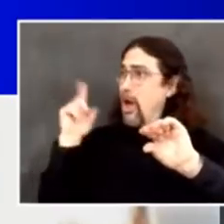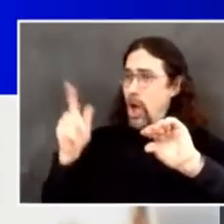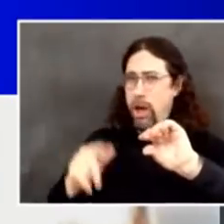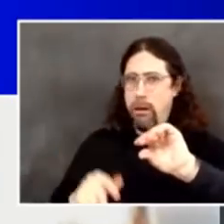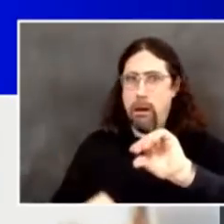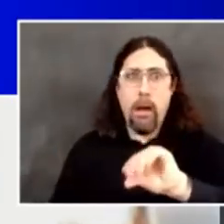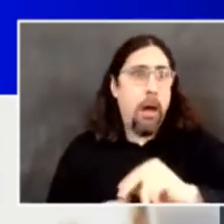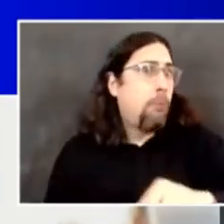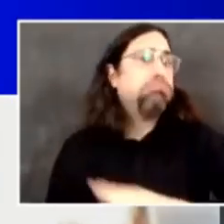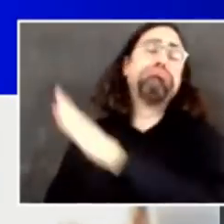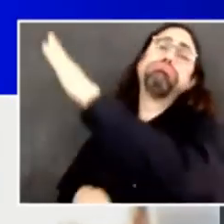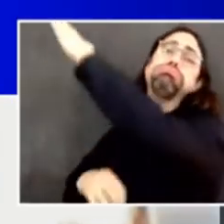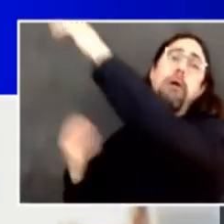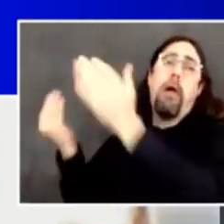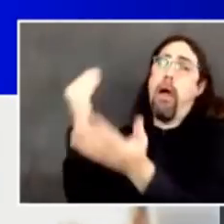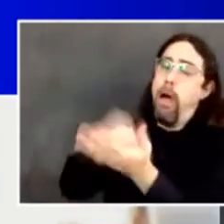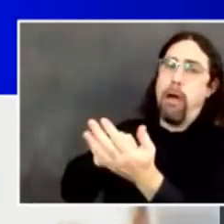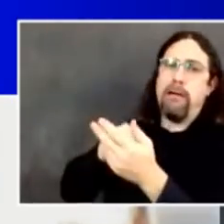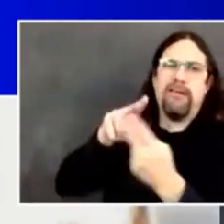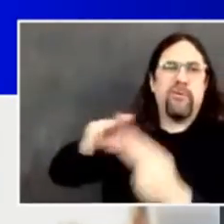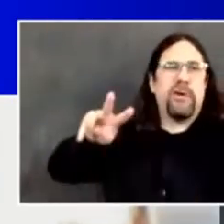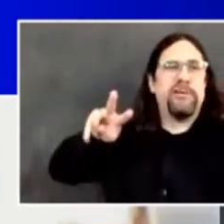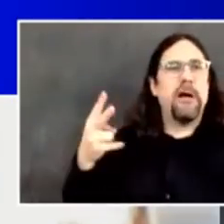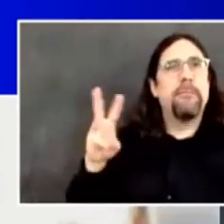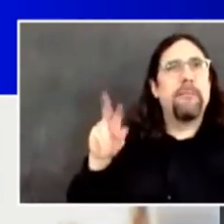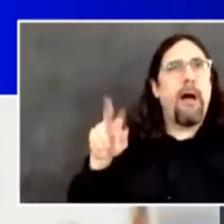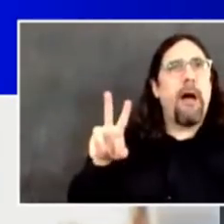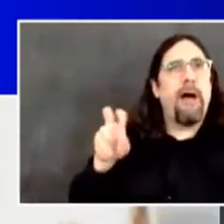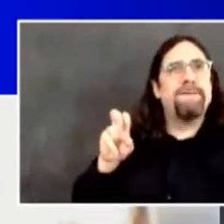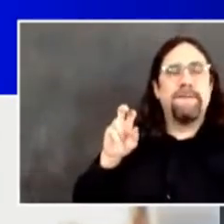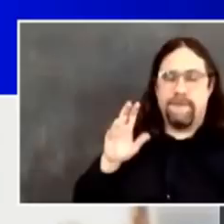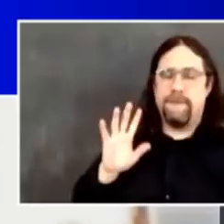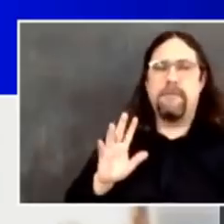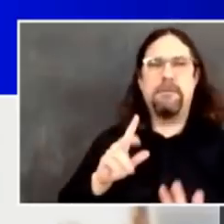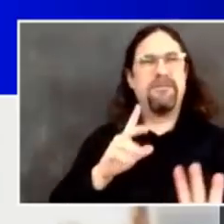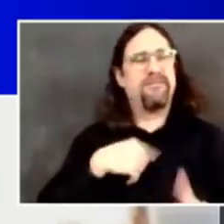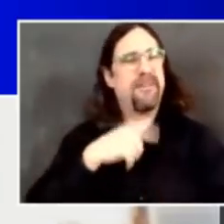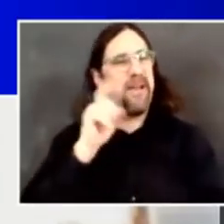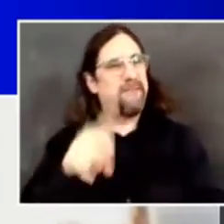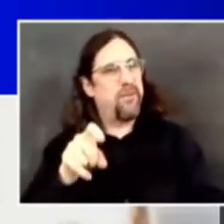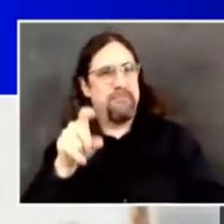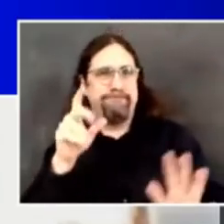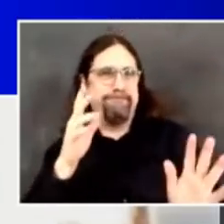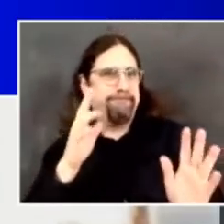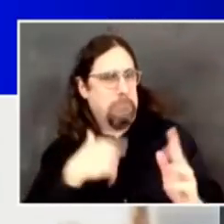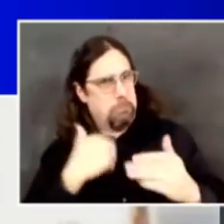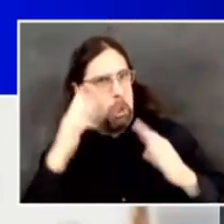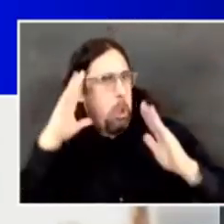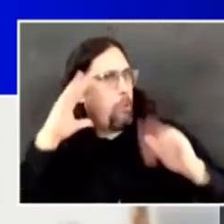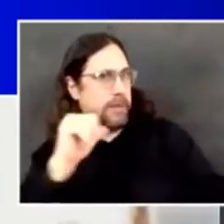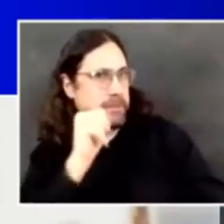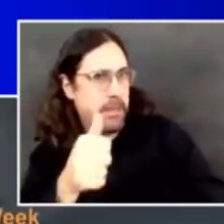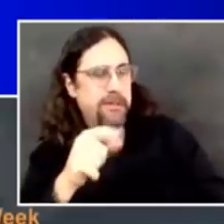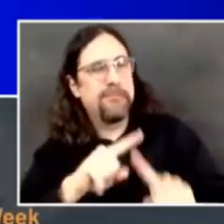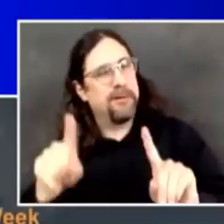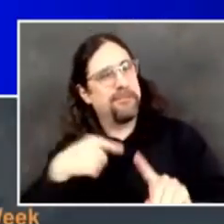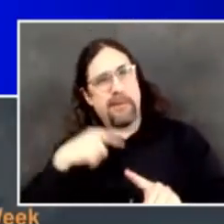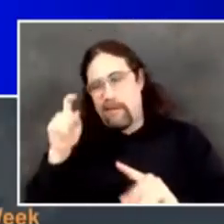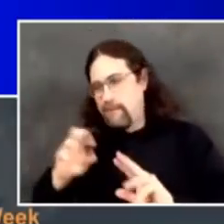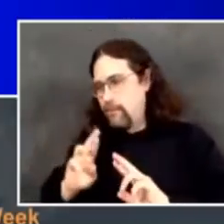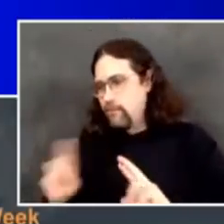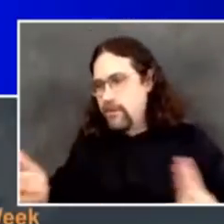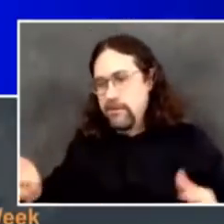So here's where we stand today. For the first time since March, we actually start a